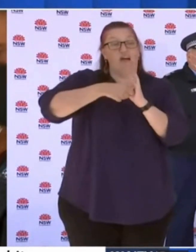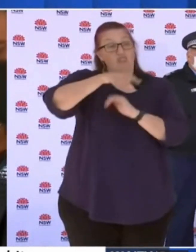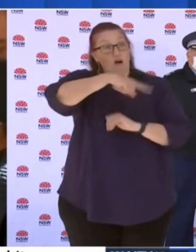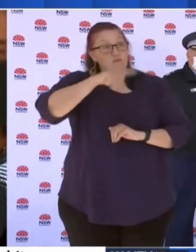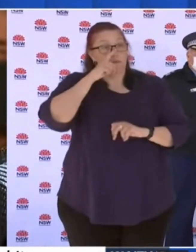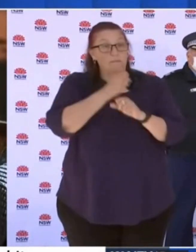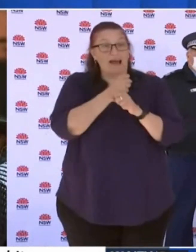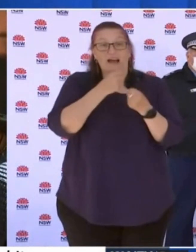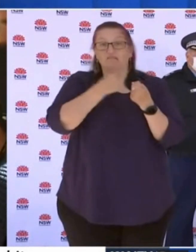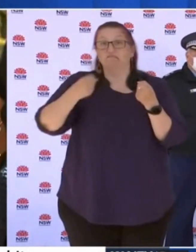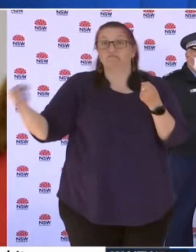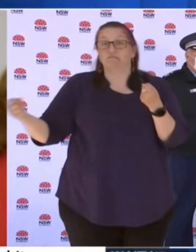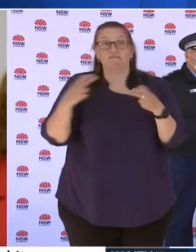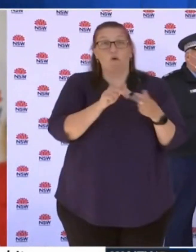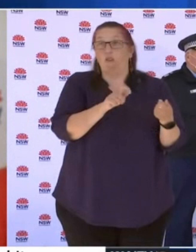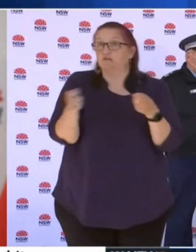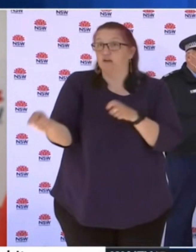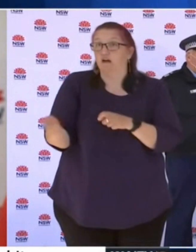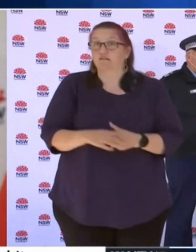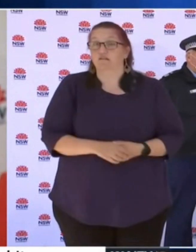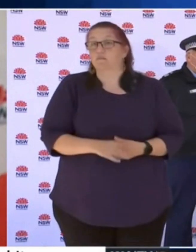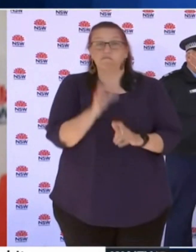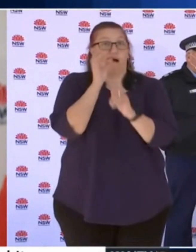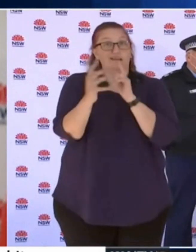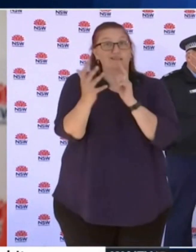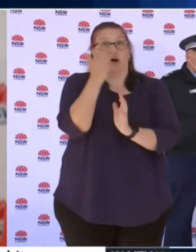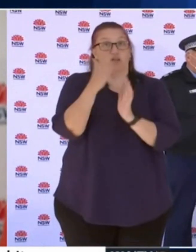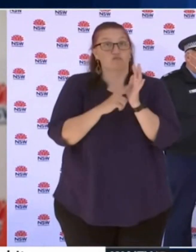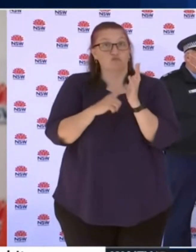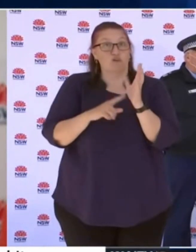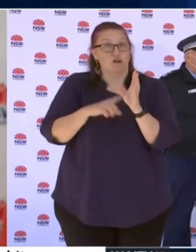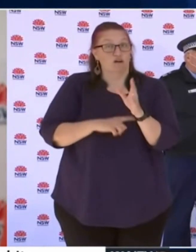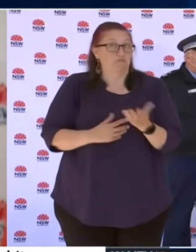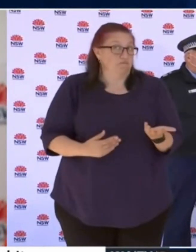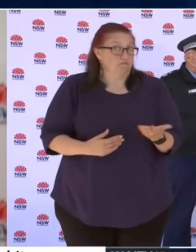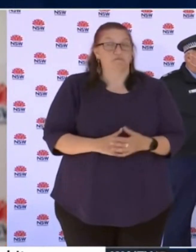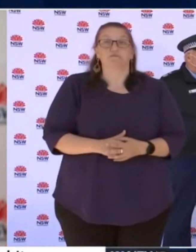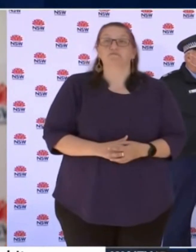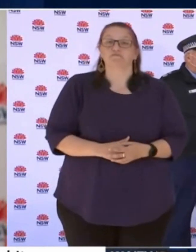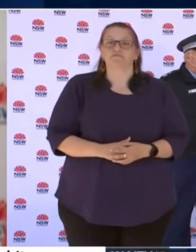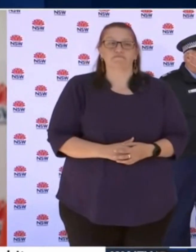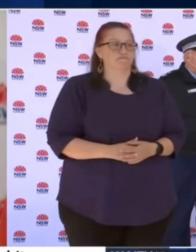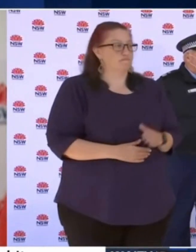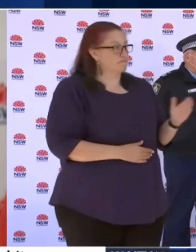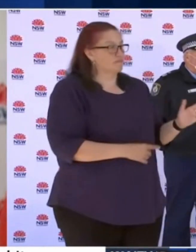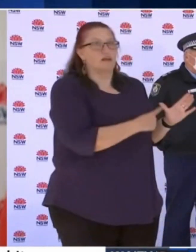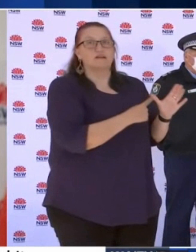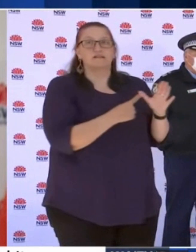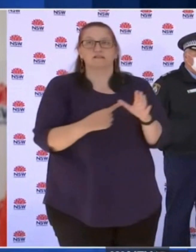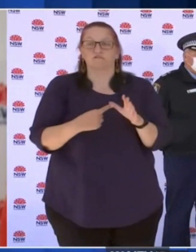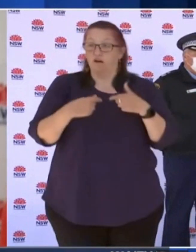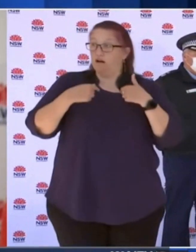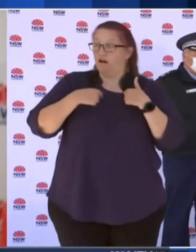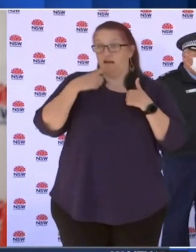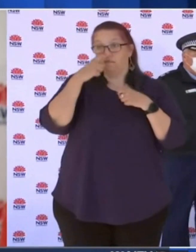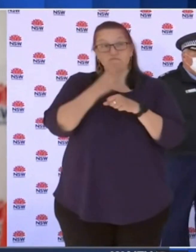lockdown extended? Can I say our success during the lockdown depends on 8 million of us. Each of us has a